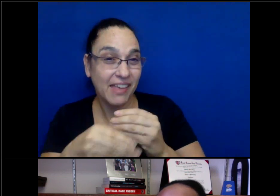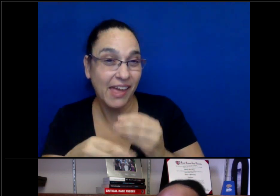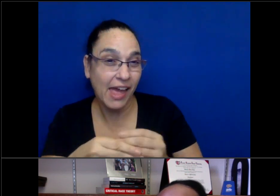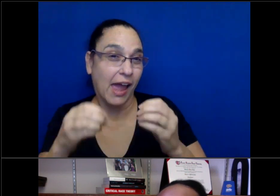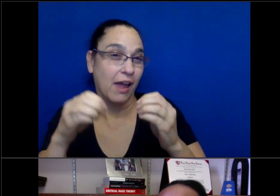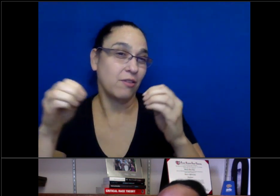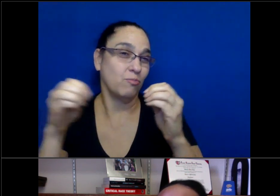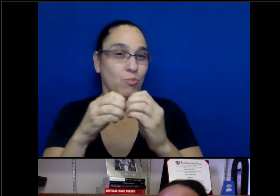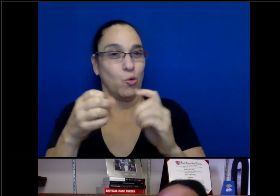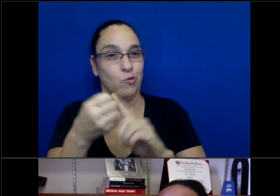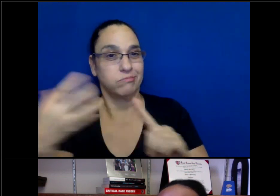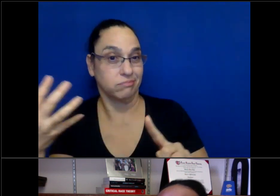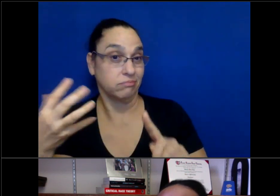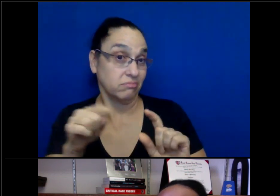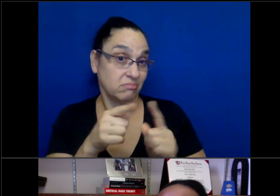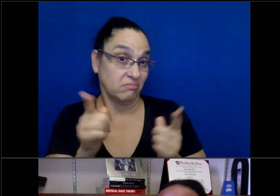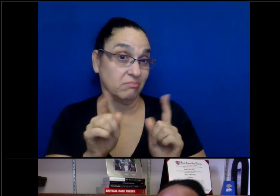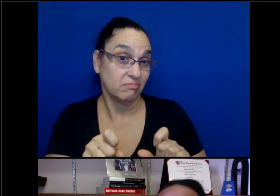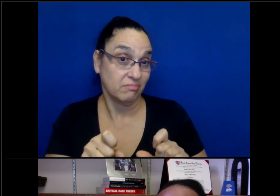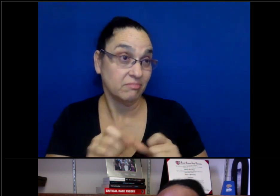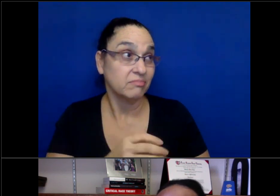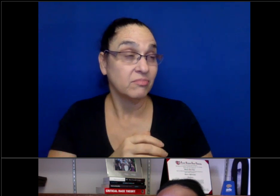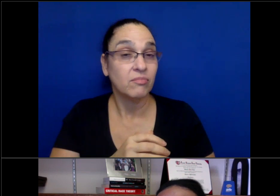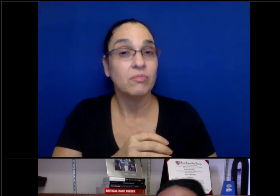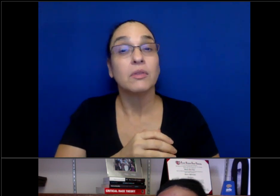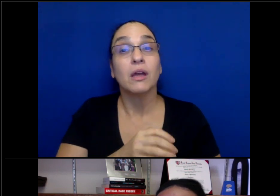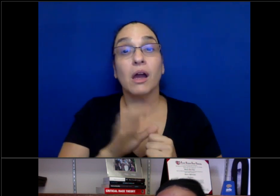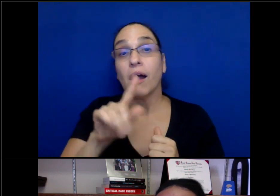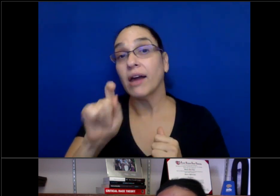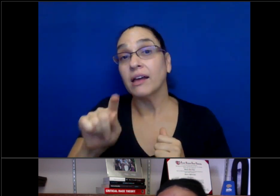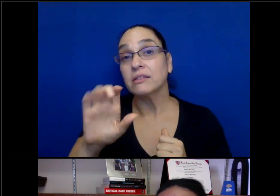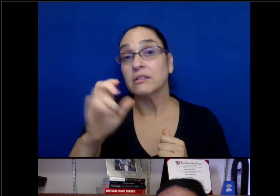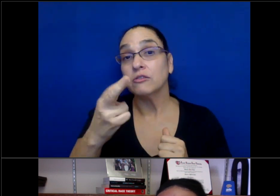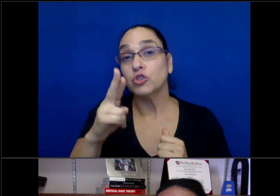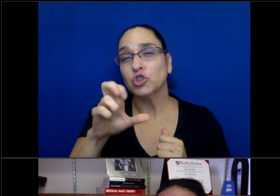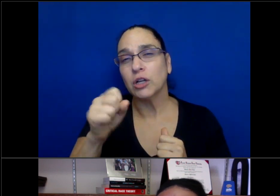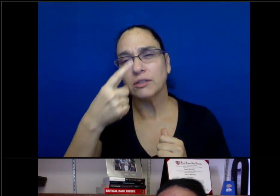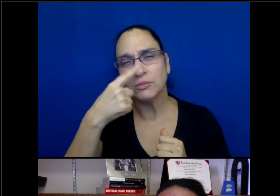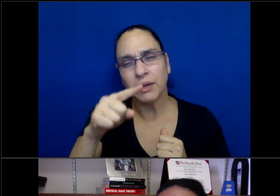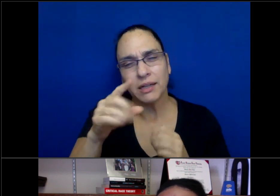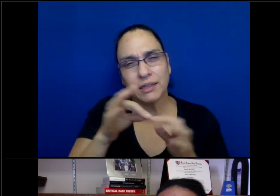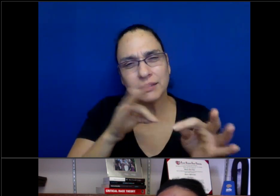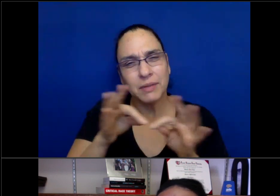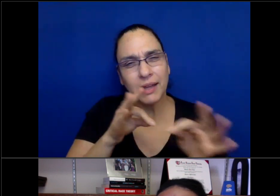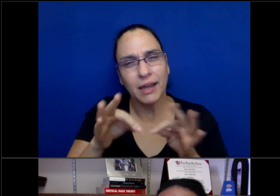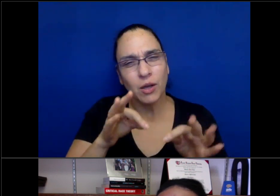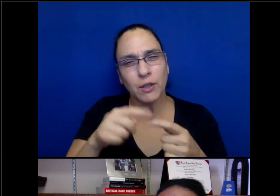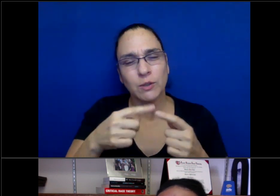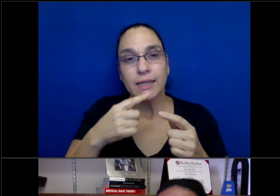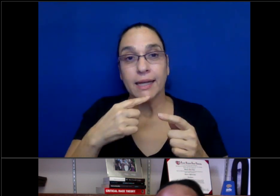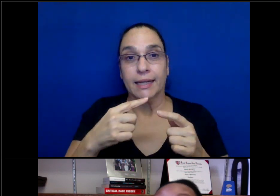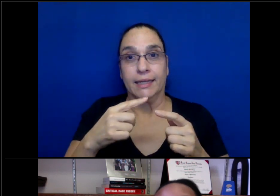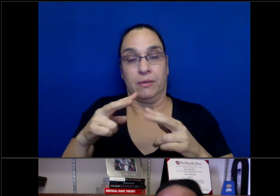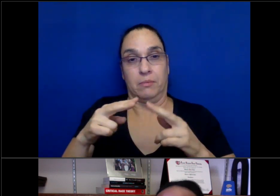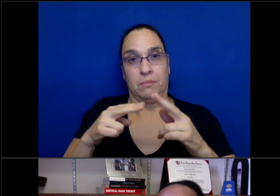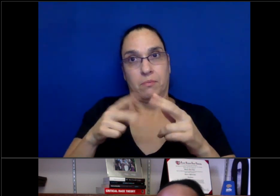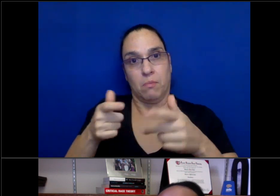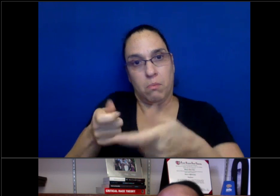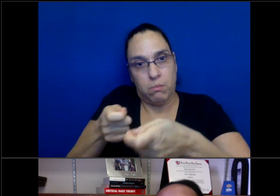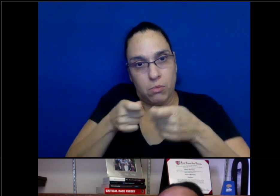Okay, great. Here's a question for Charles. Can you please elaborate on what you mean by building suspense as it applies to writing